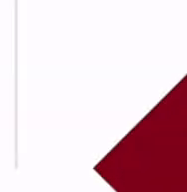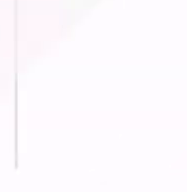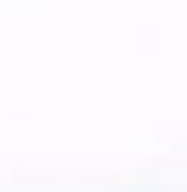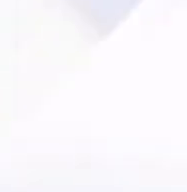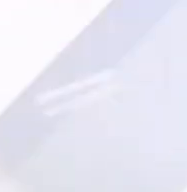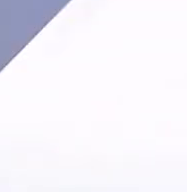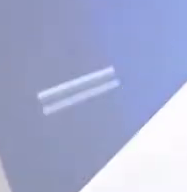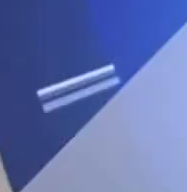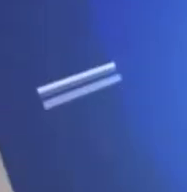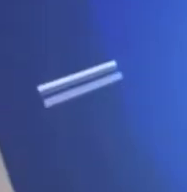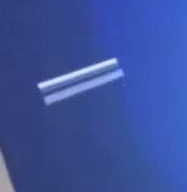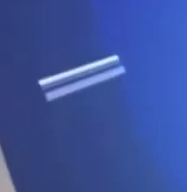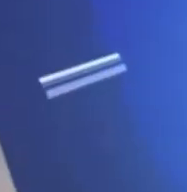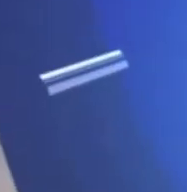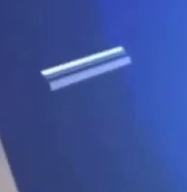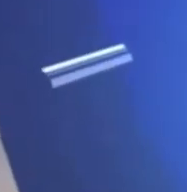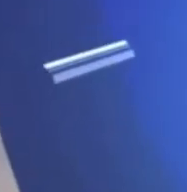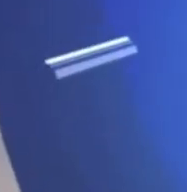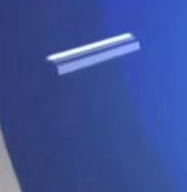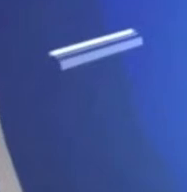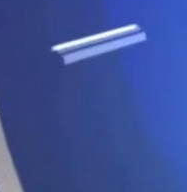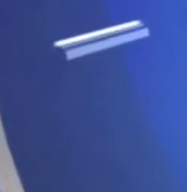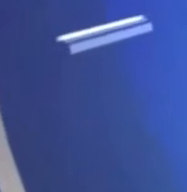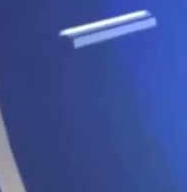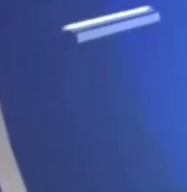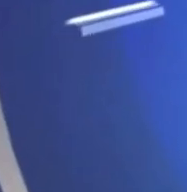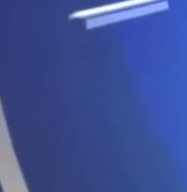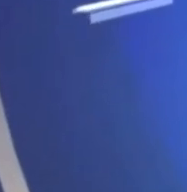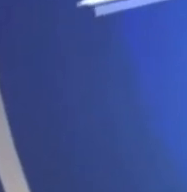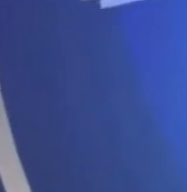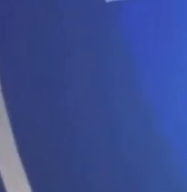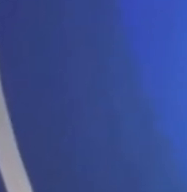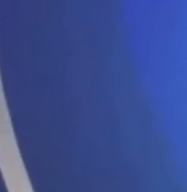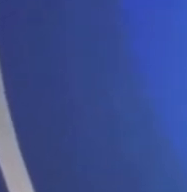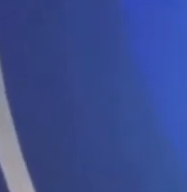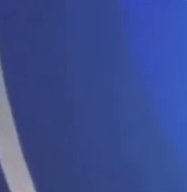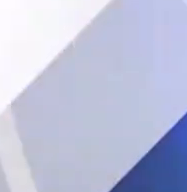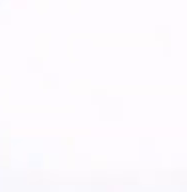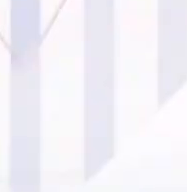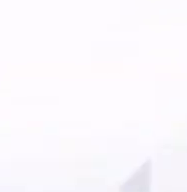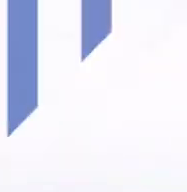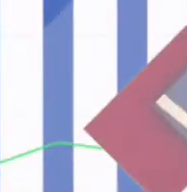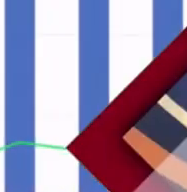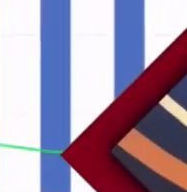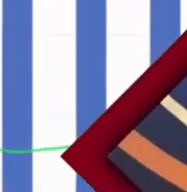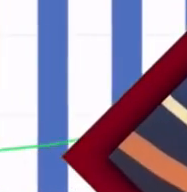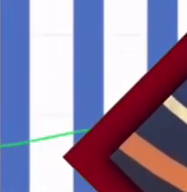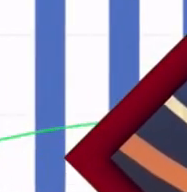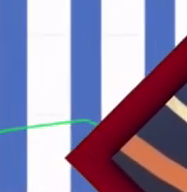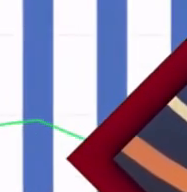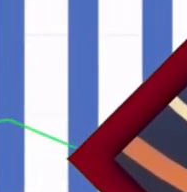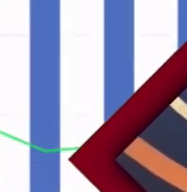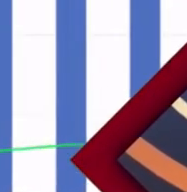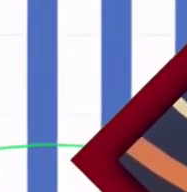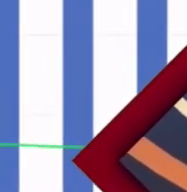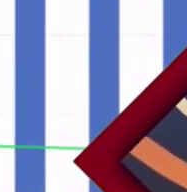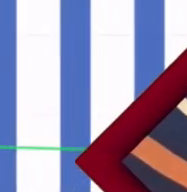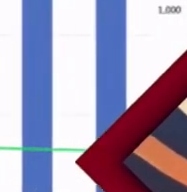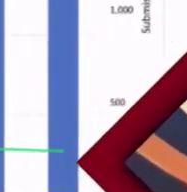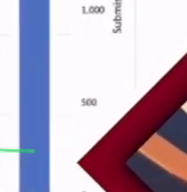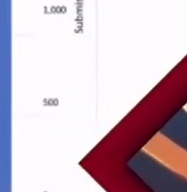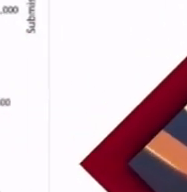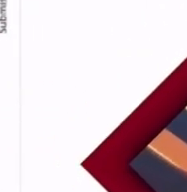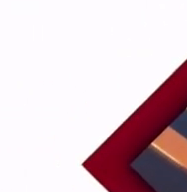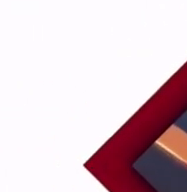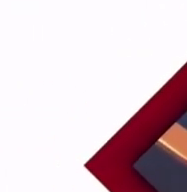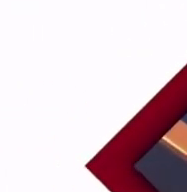2023-2024 financial year. Brace yourself for the unveiling of the 2024-2025 draft budget, soaring to 58.3